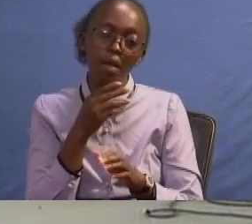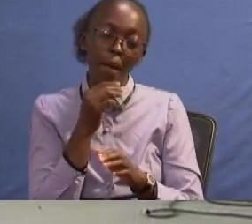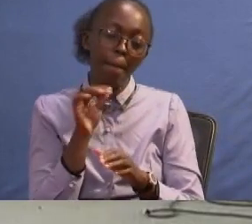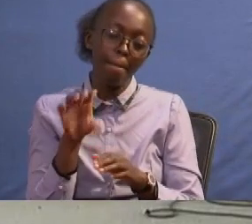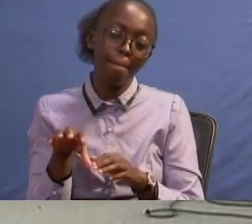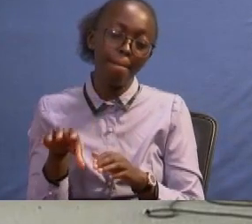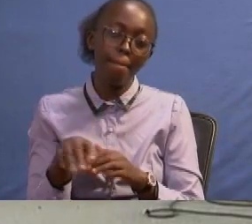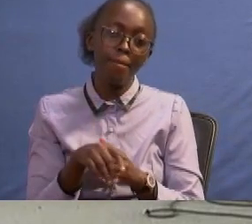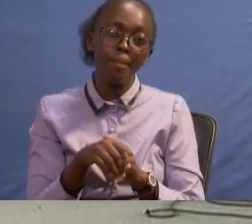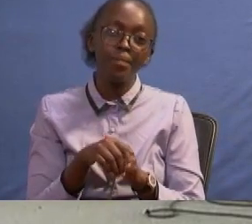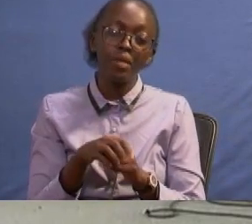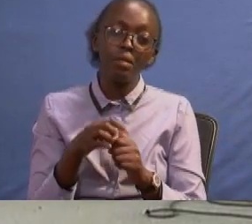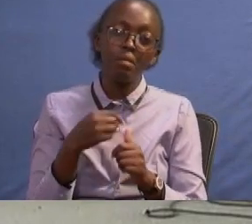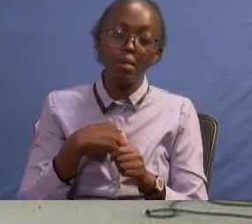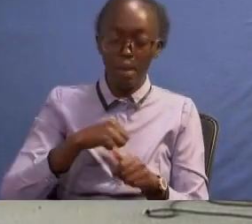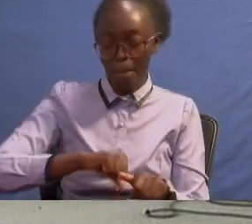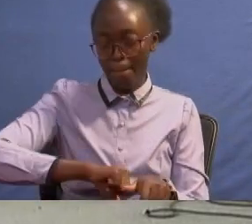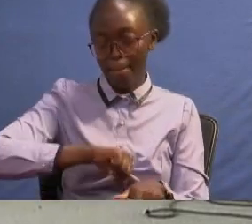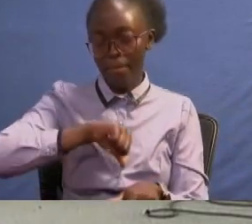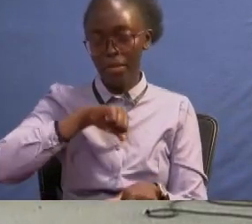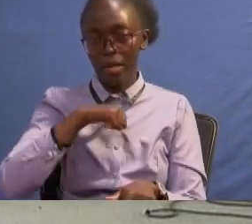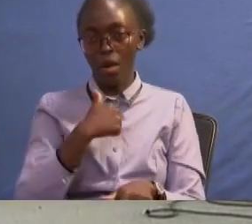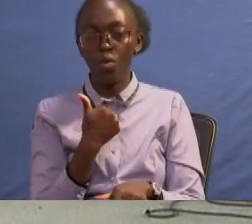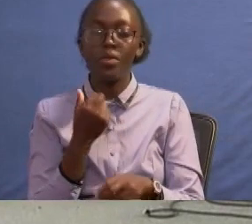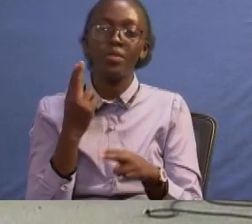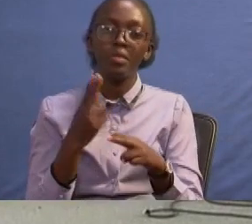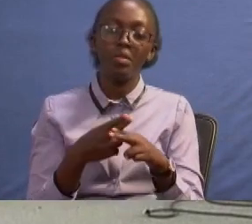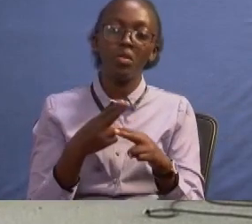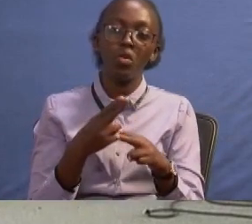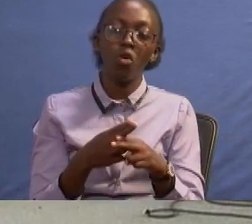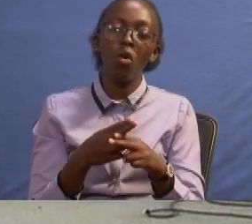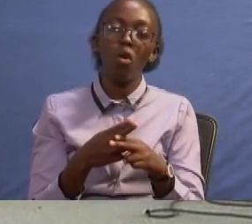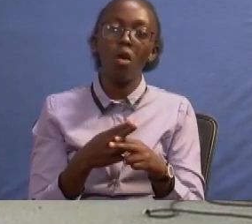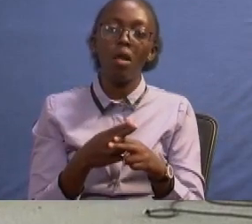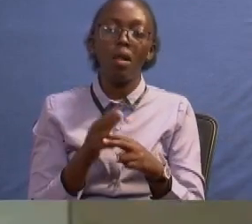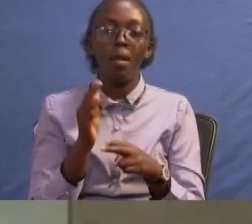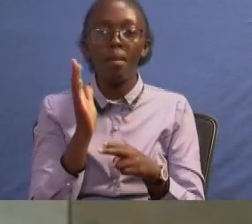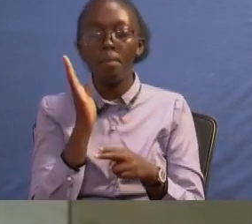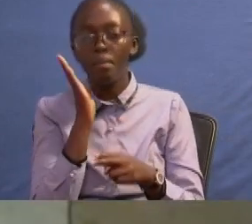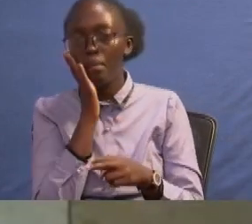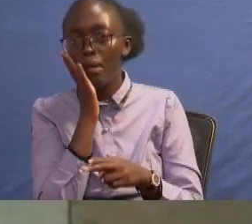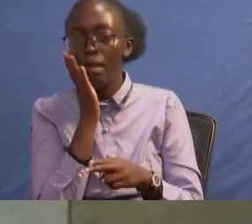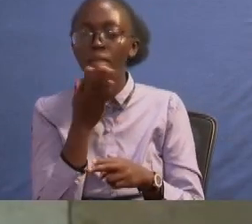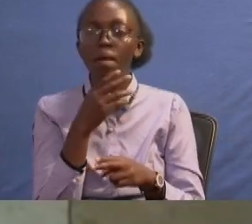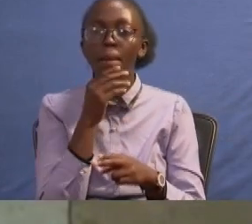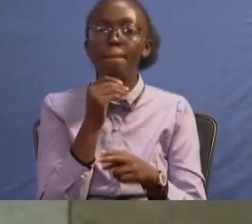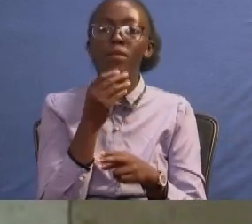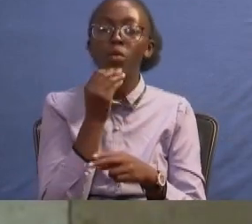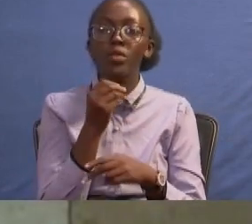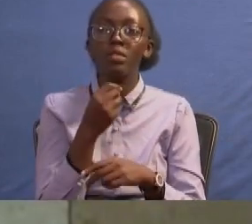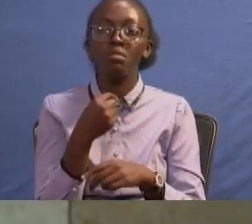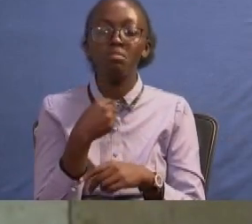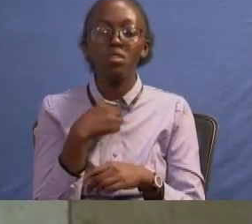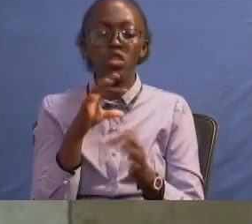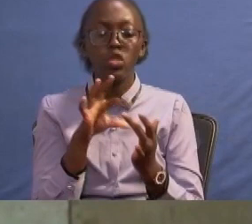And I'm proud to be called that name. I chose to be the boy child